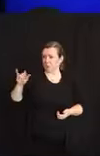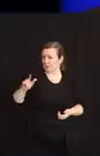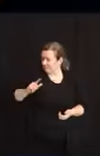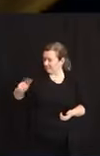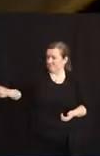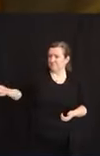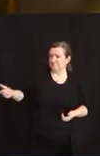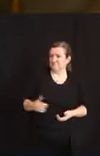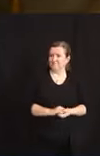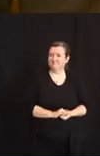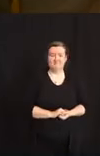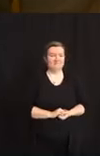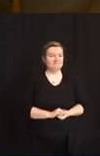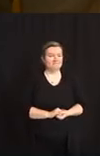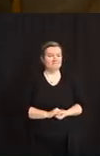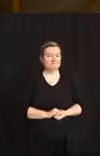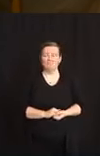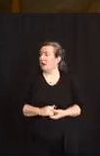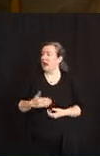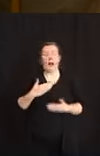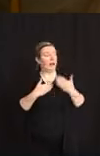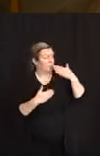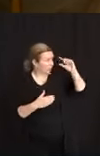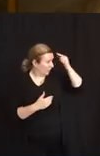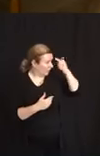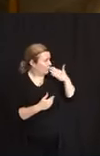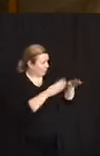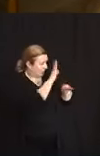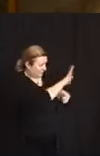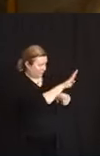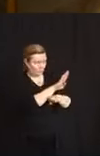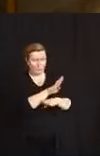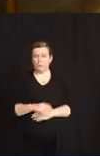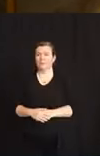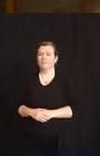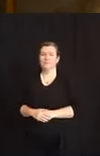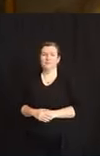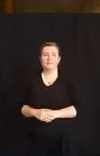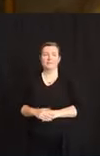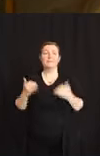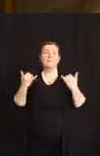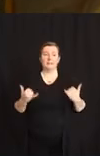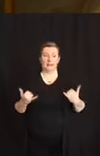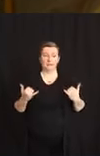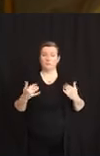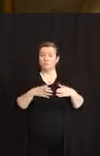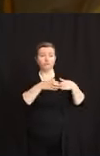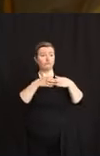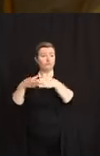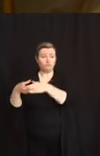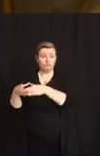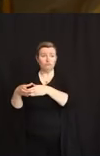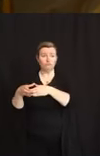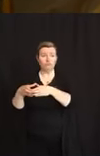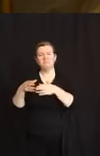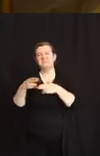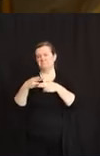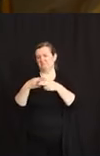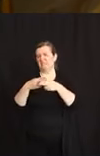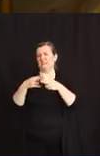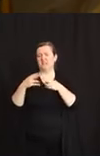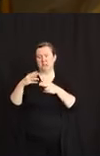afternoon. As the Governor mentioned, today we traveled down to the field medical station in Atlantic City. I want to add